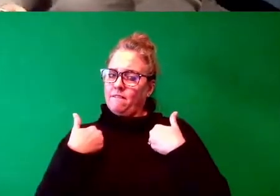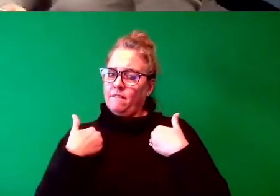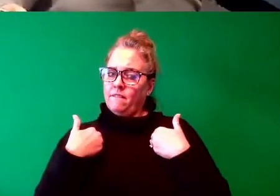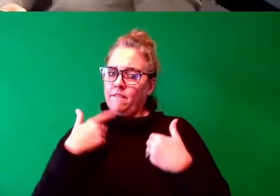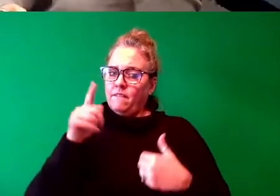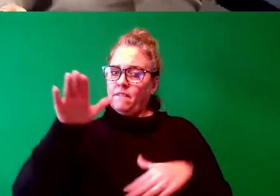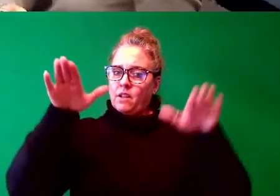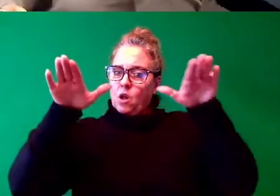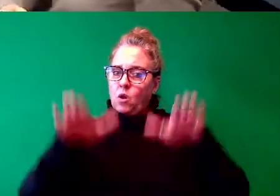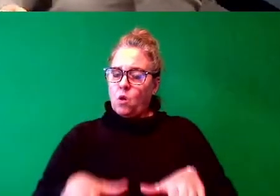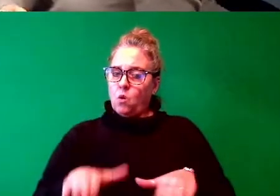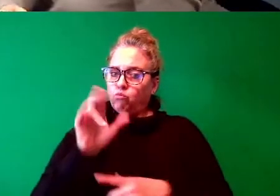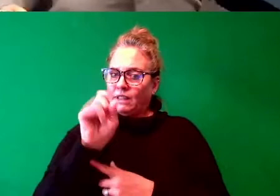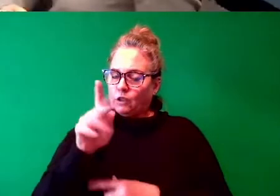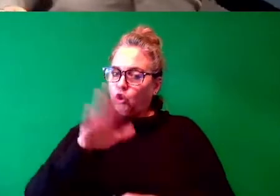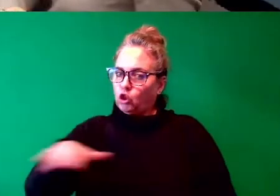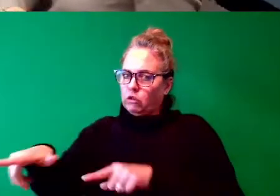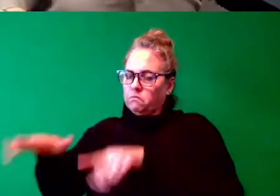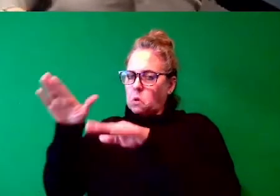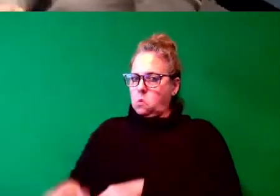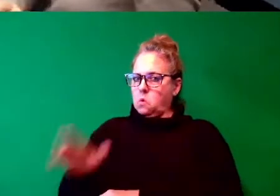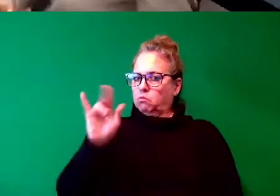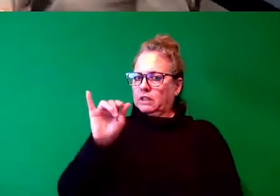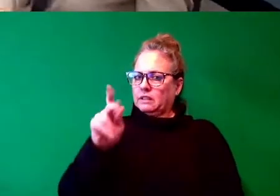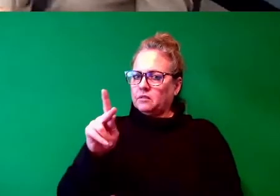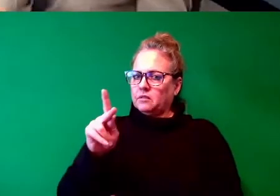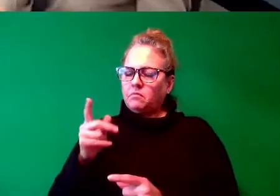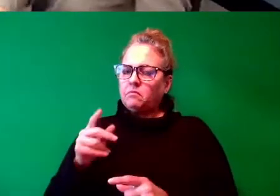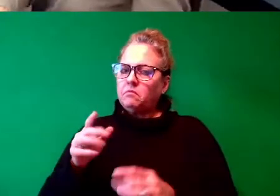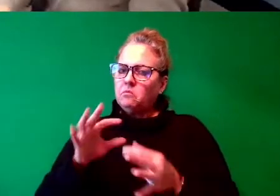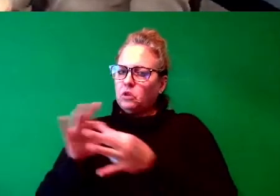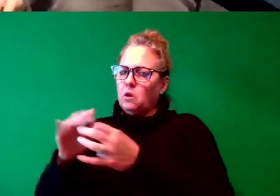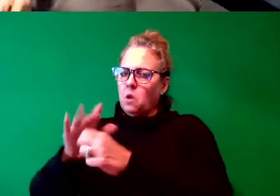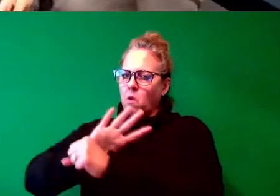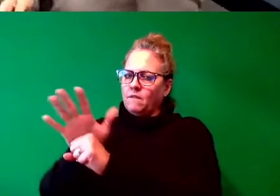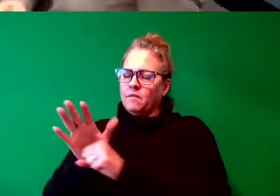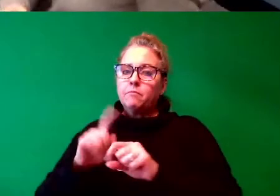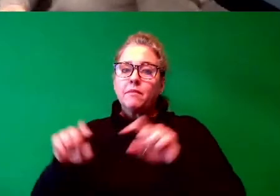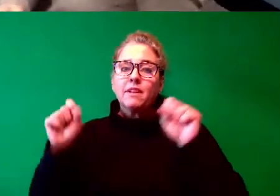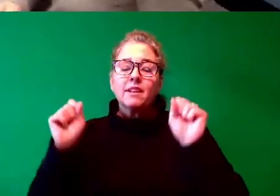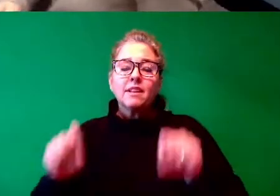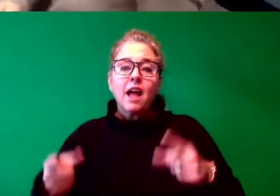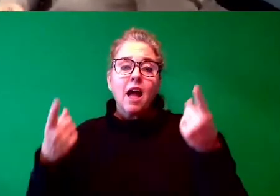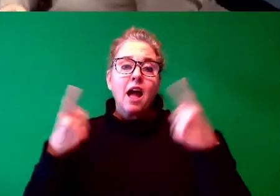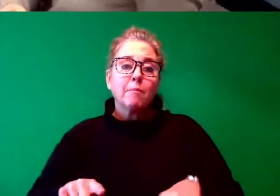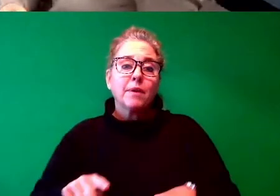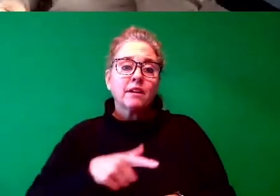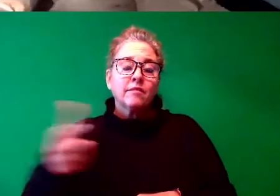consequences from COVID. So